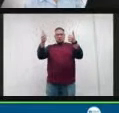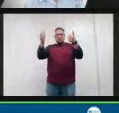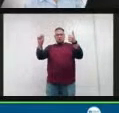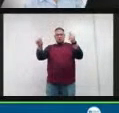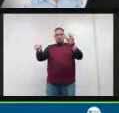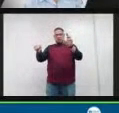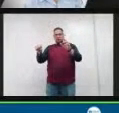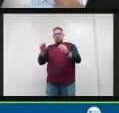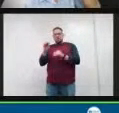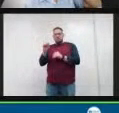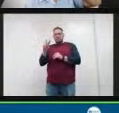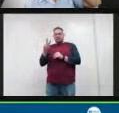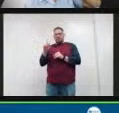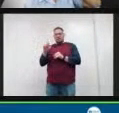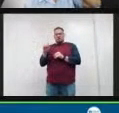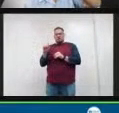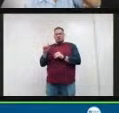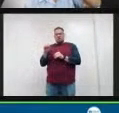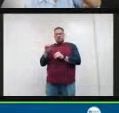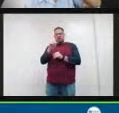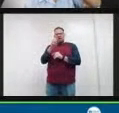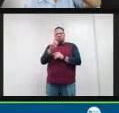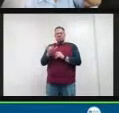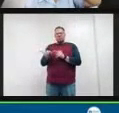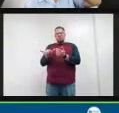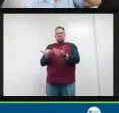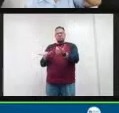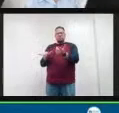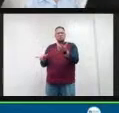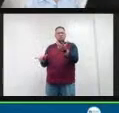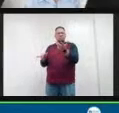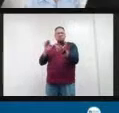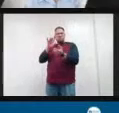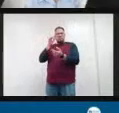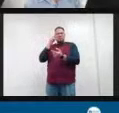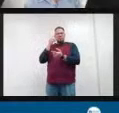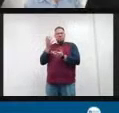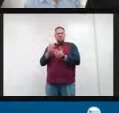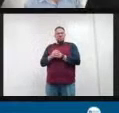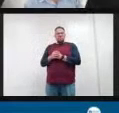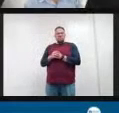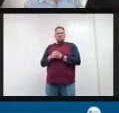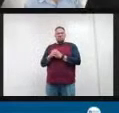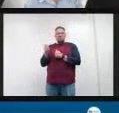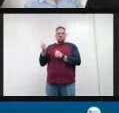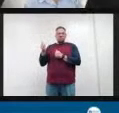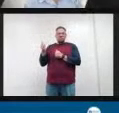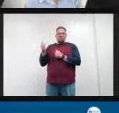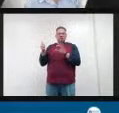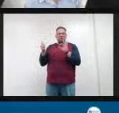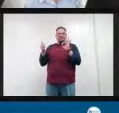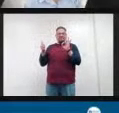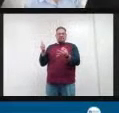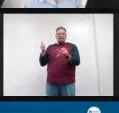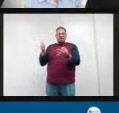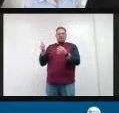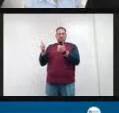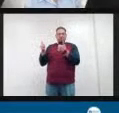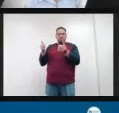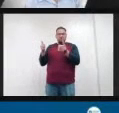Osvaldo. Ashley, how are you feeling about that? Is the word family adequate?